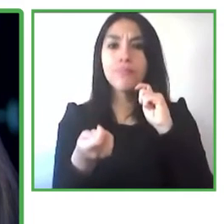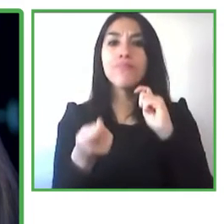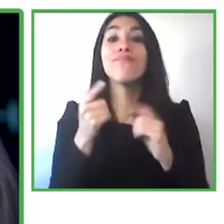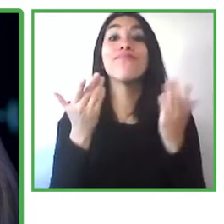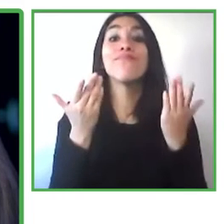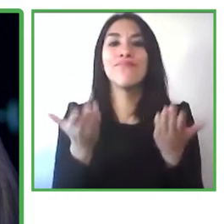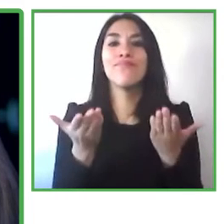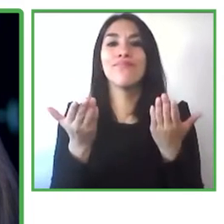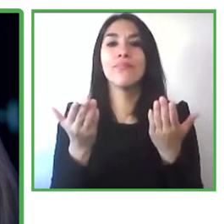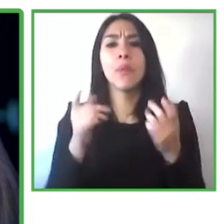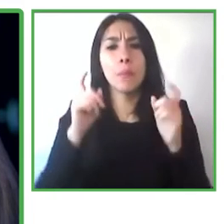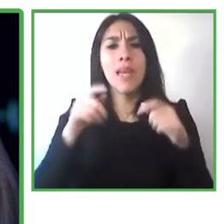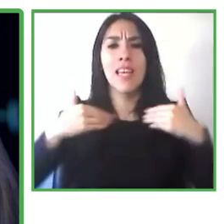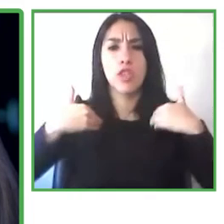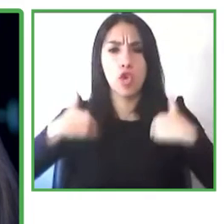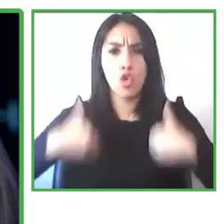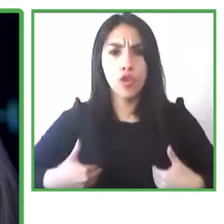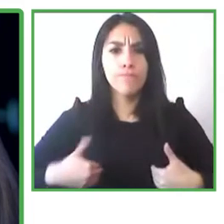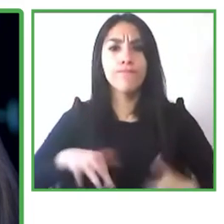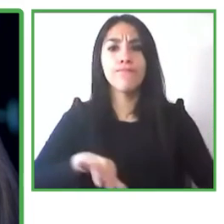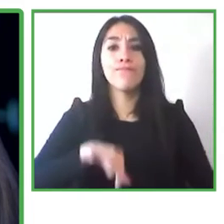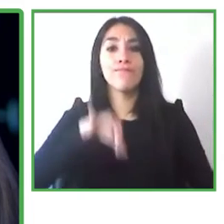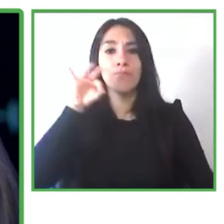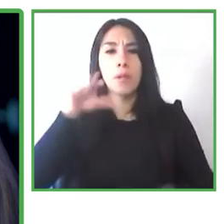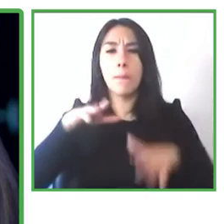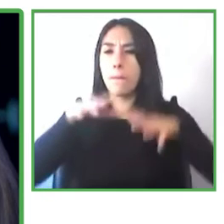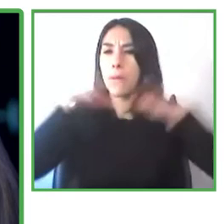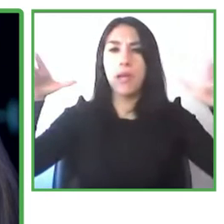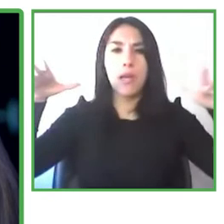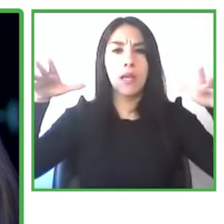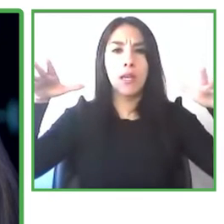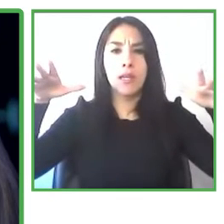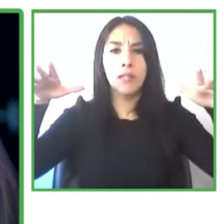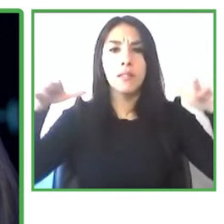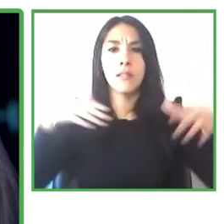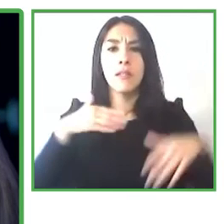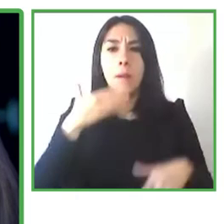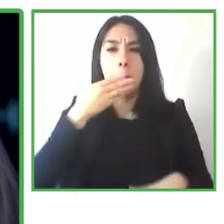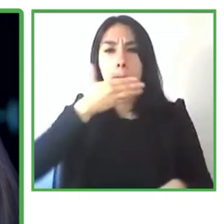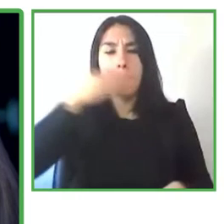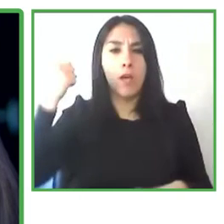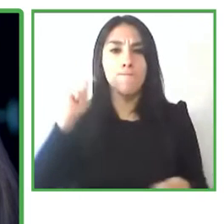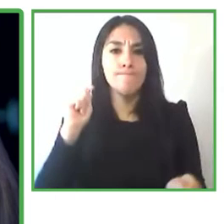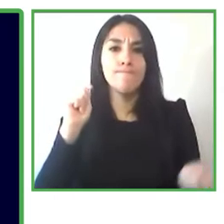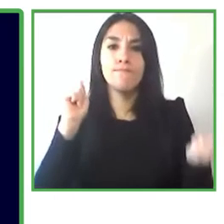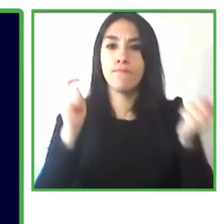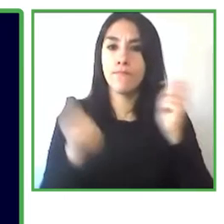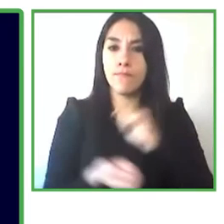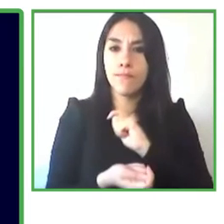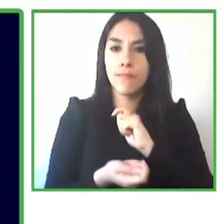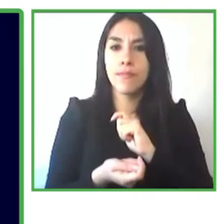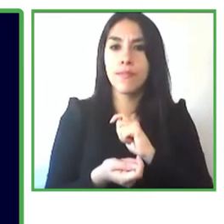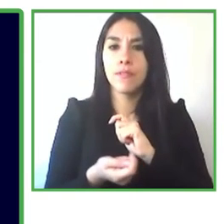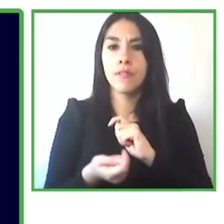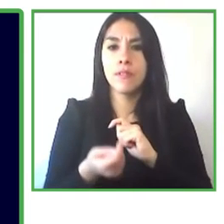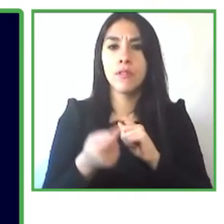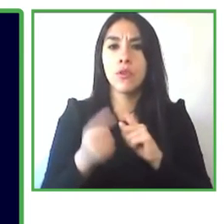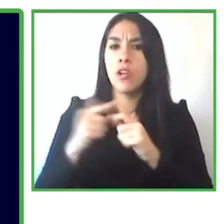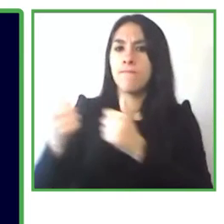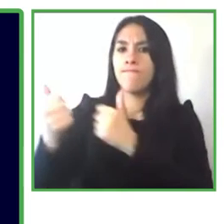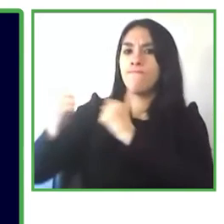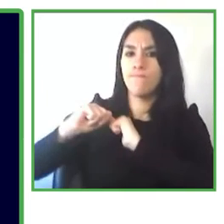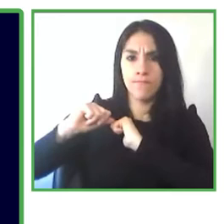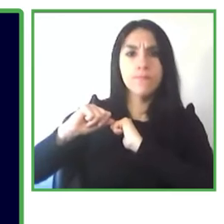We were able to find a big potential of improvement in this process of transformation, but the challenges that we saw